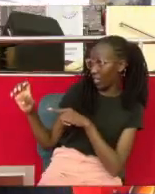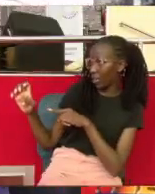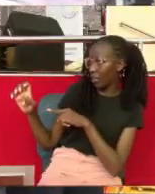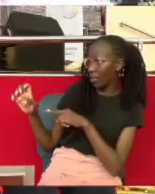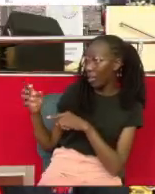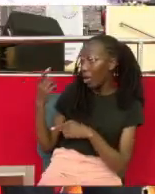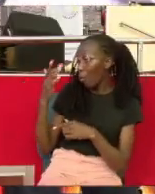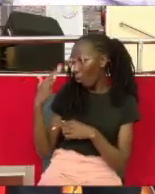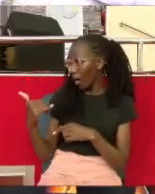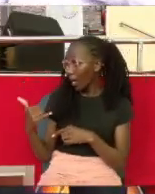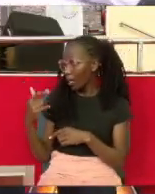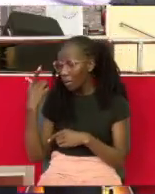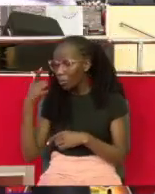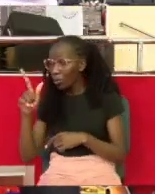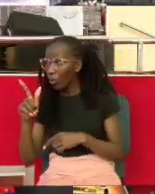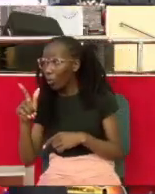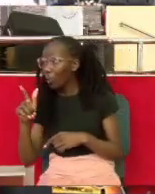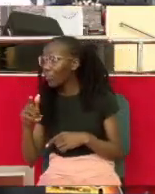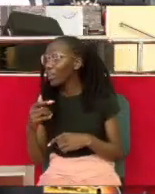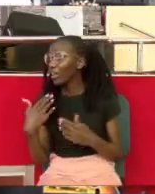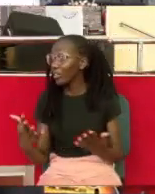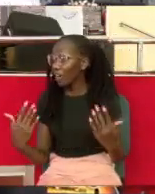Because something special used to happen.